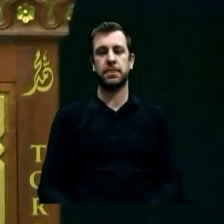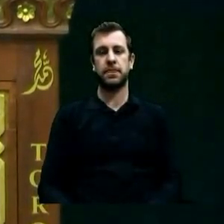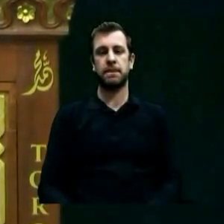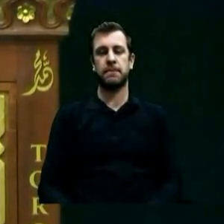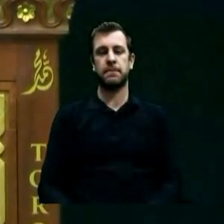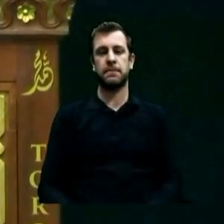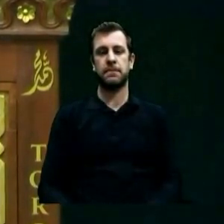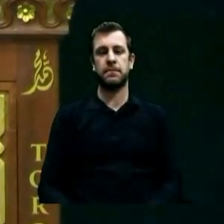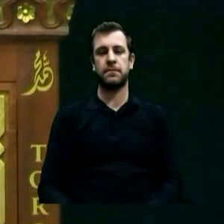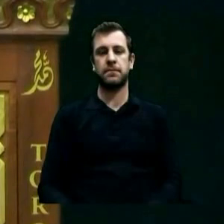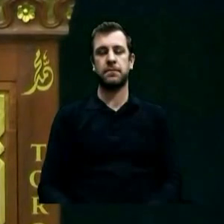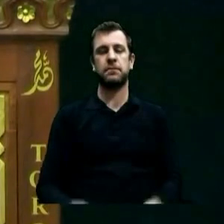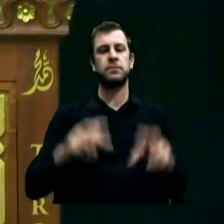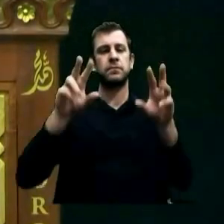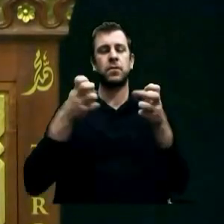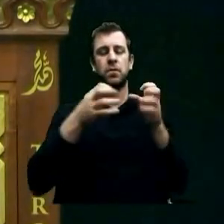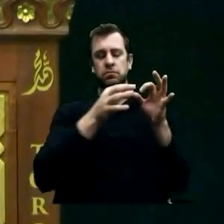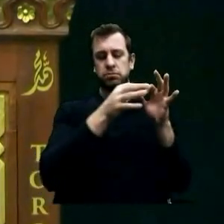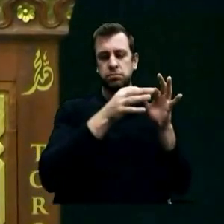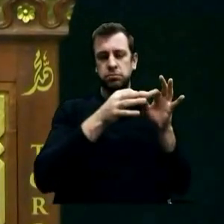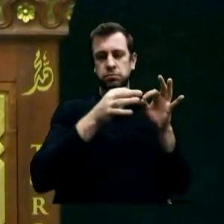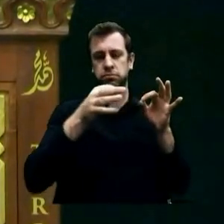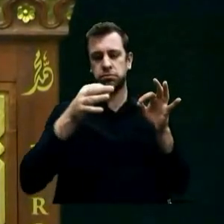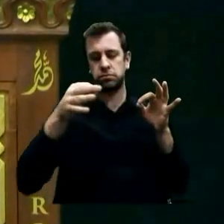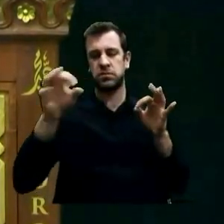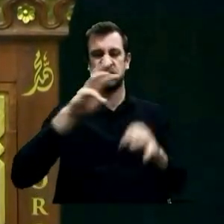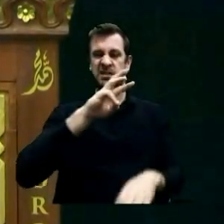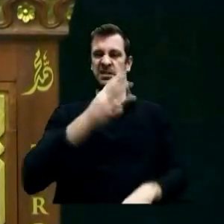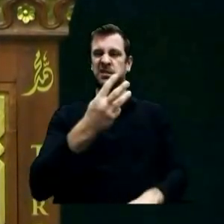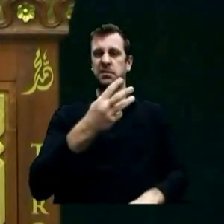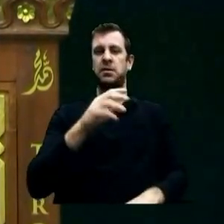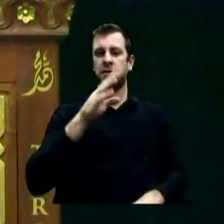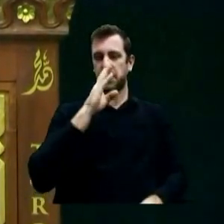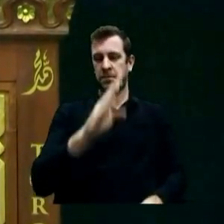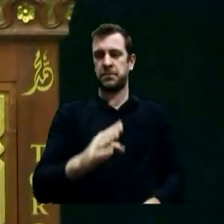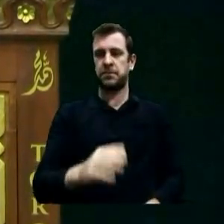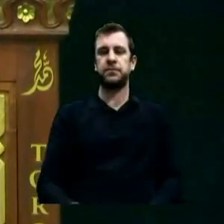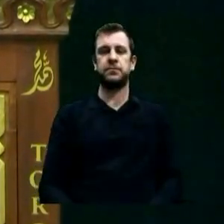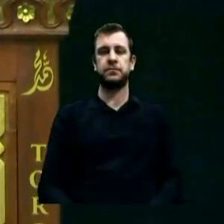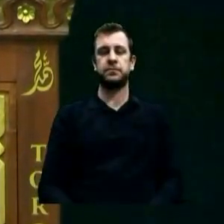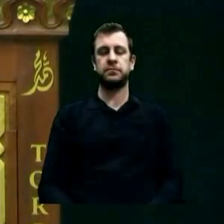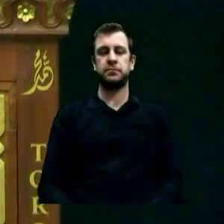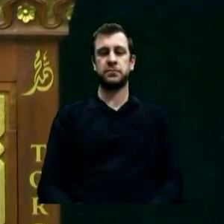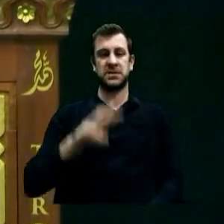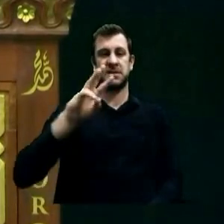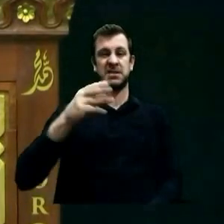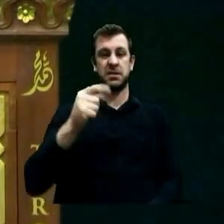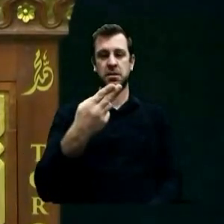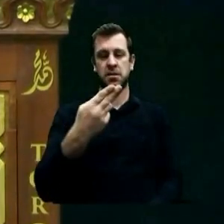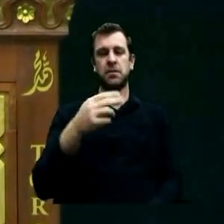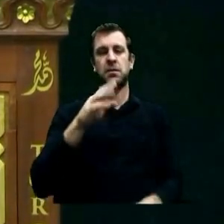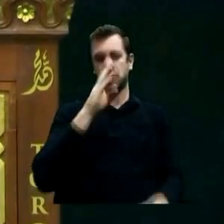quoted a very long narration from the 6th Imam, where the 6th Imam actually was talking